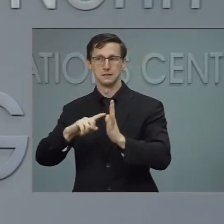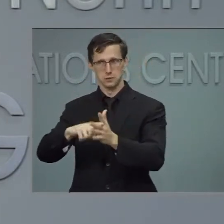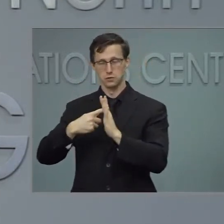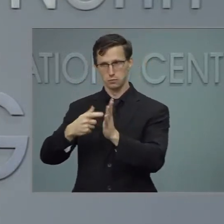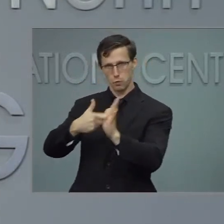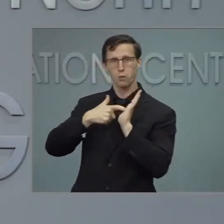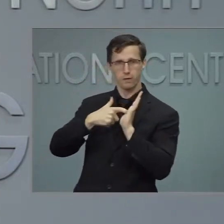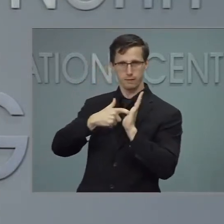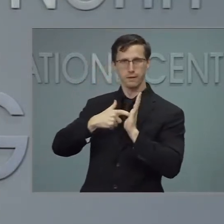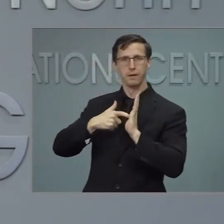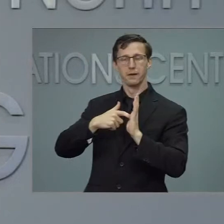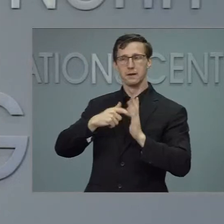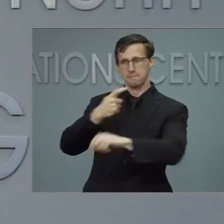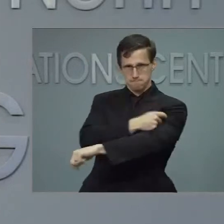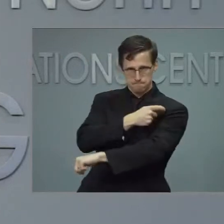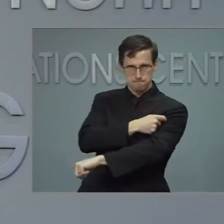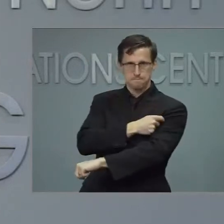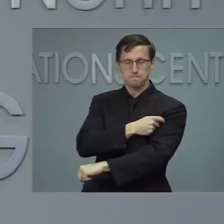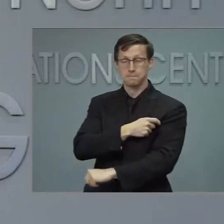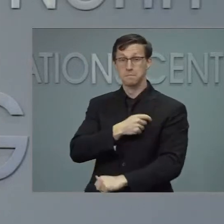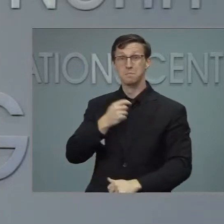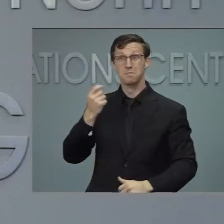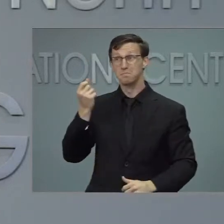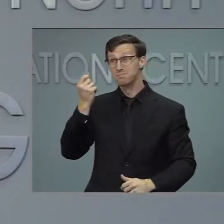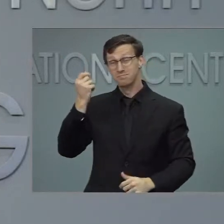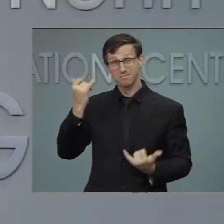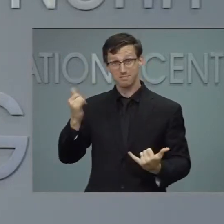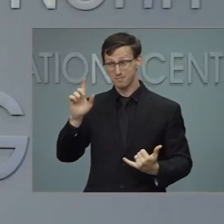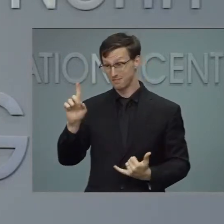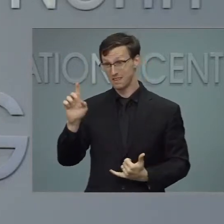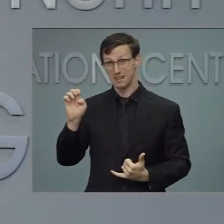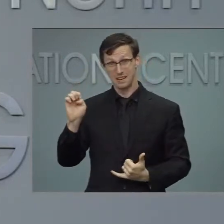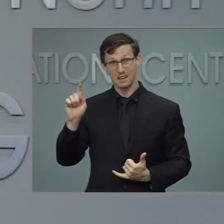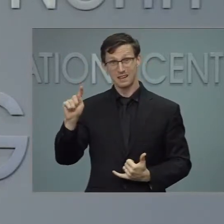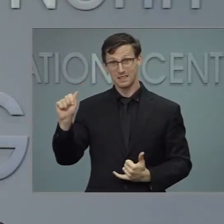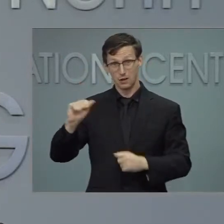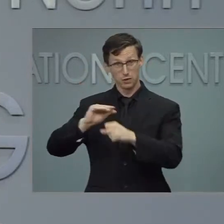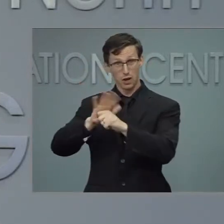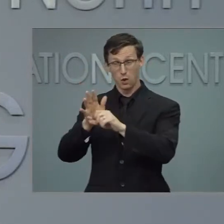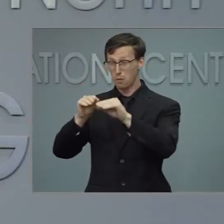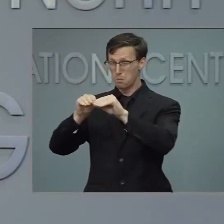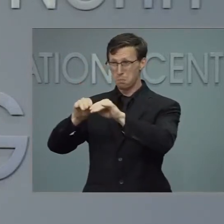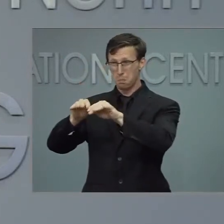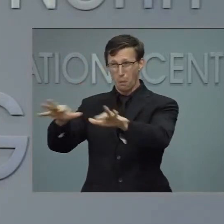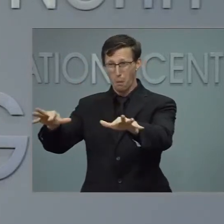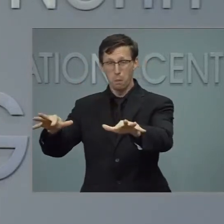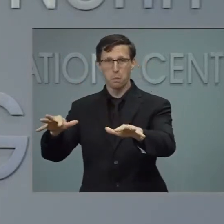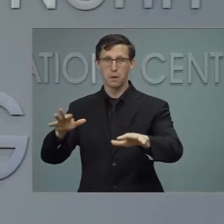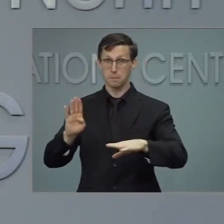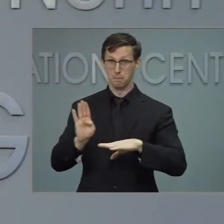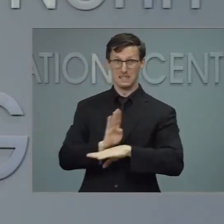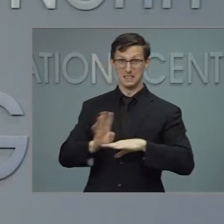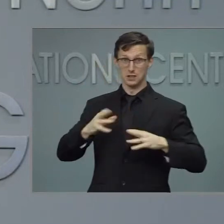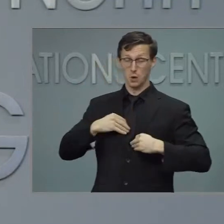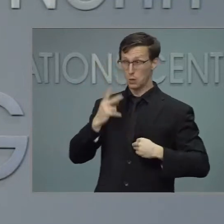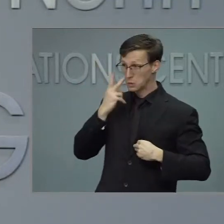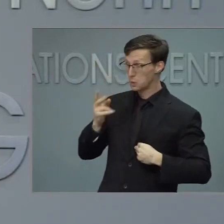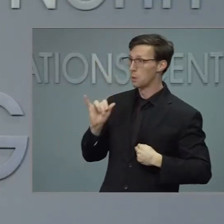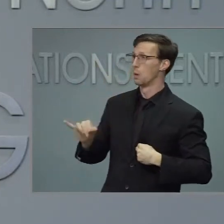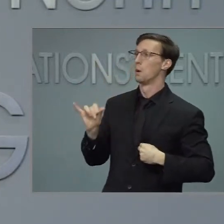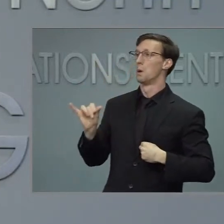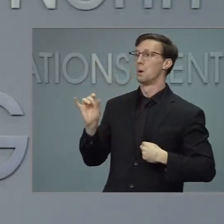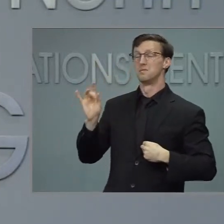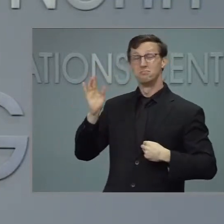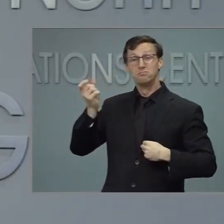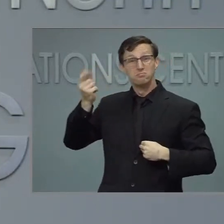order issued with the Delta variant on the rise. Employers are going to understand that this is a difficult